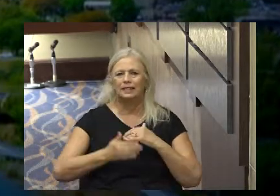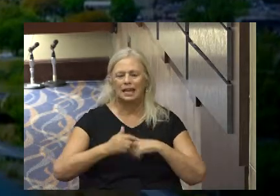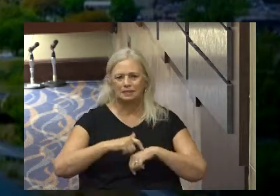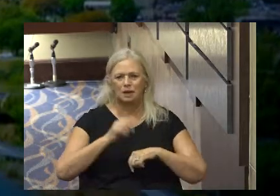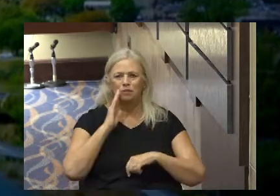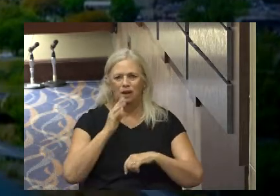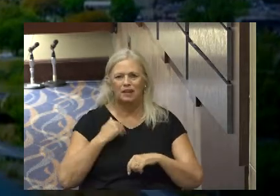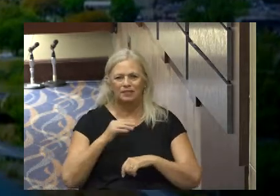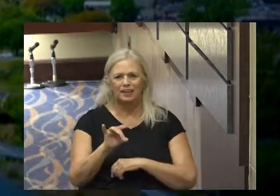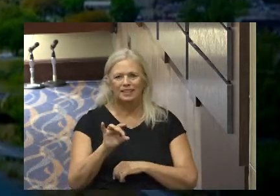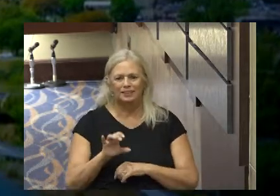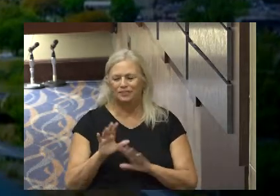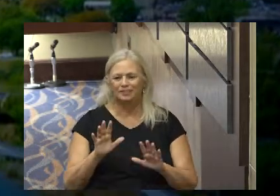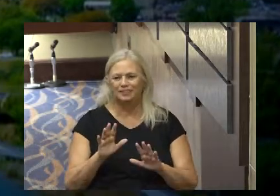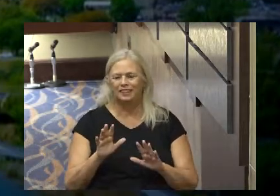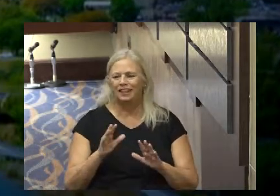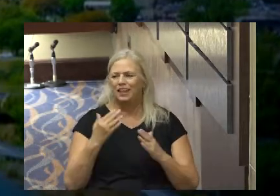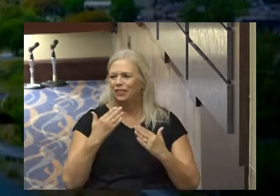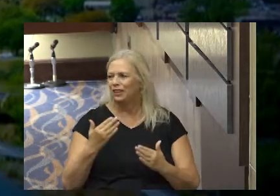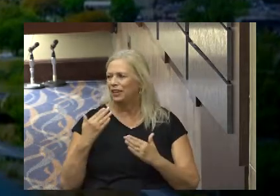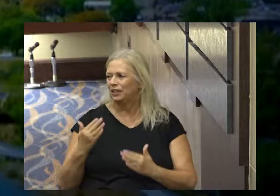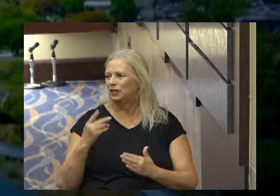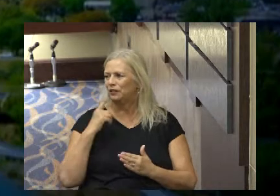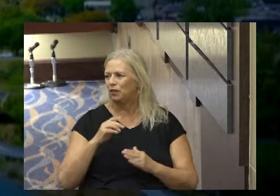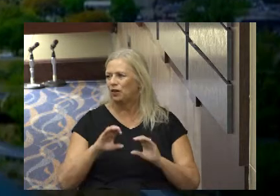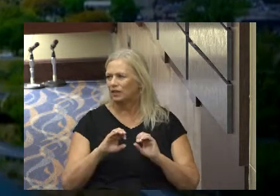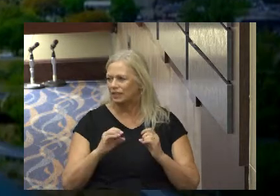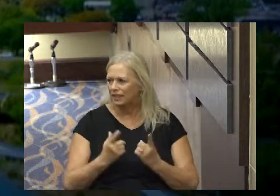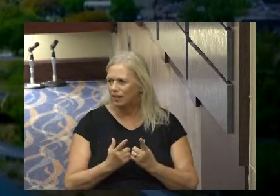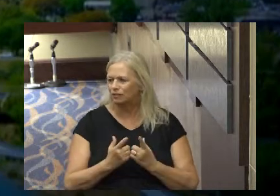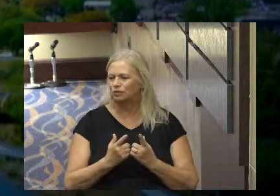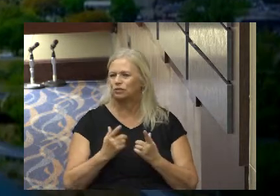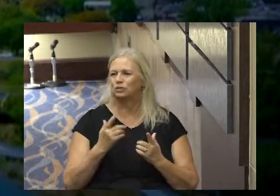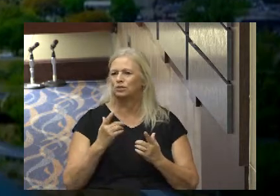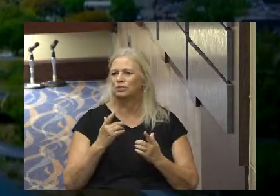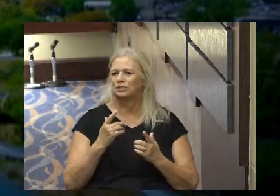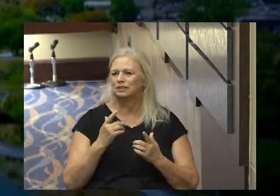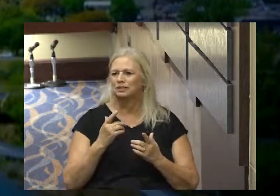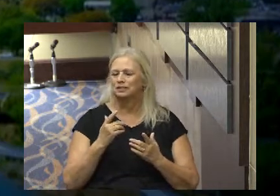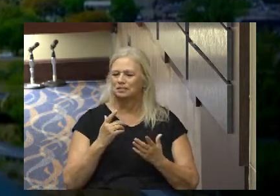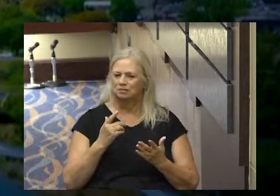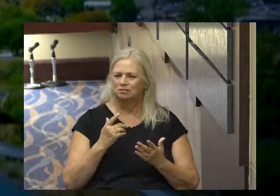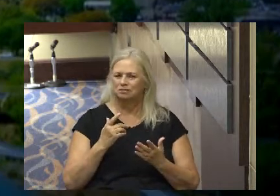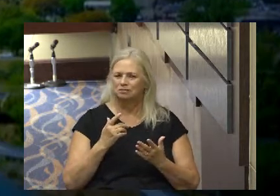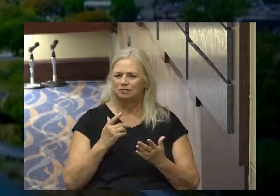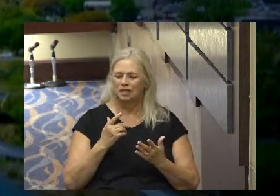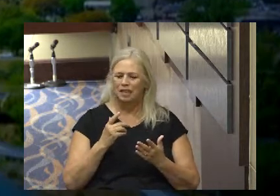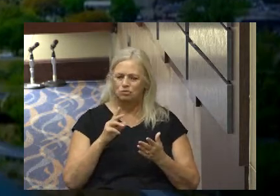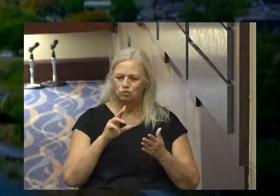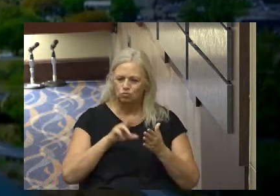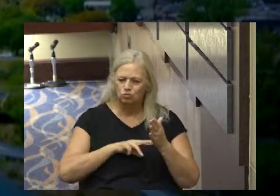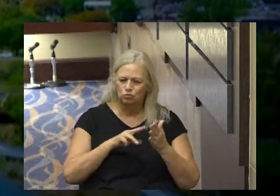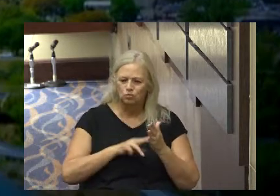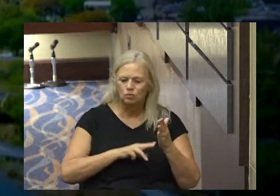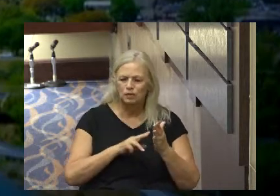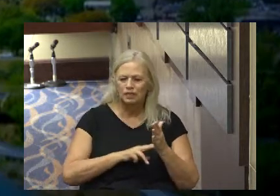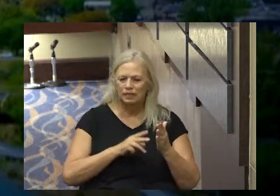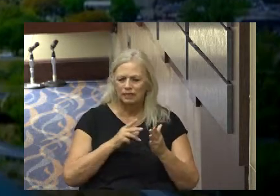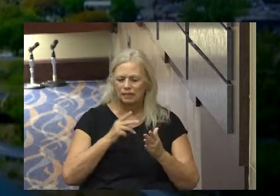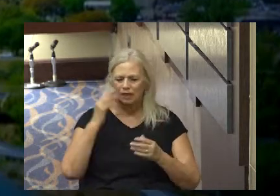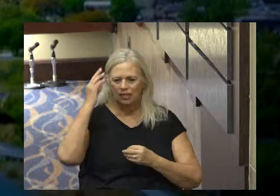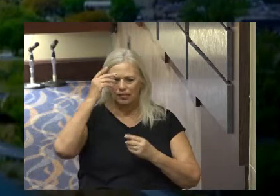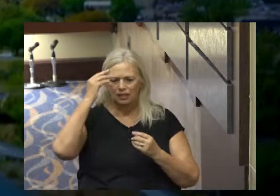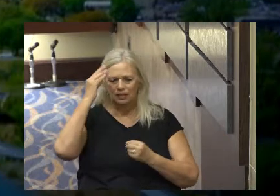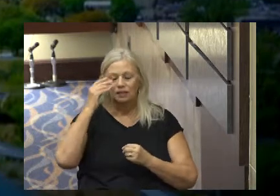council's diligence in reading that and asking questions on the items. I want to highlight just a couple of resolutions. The first